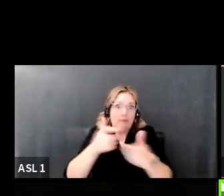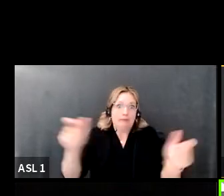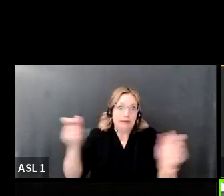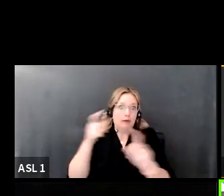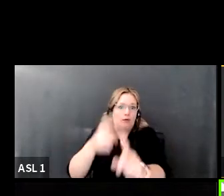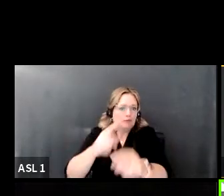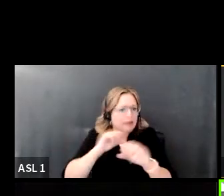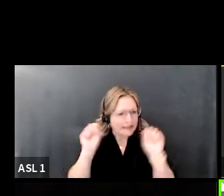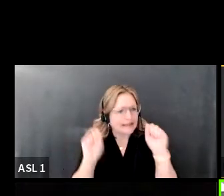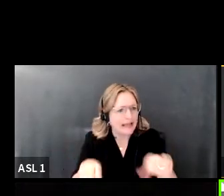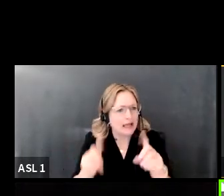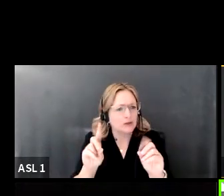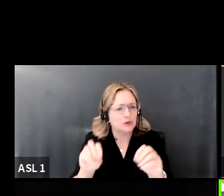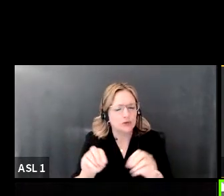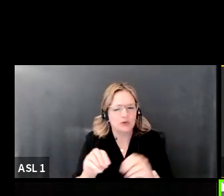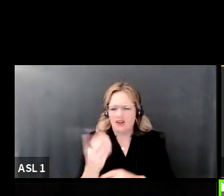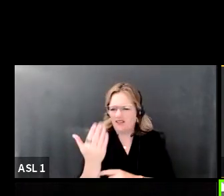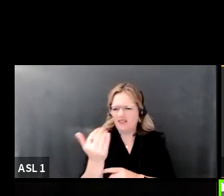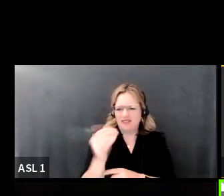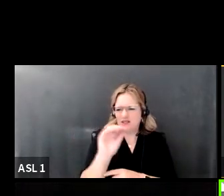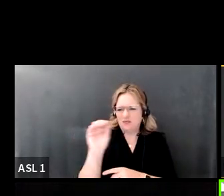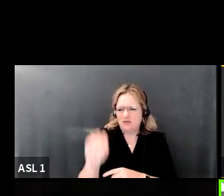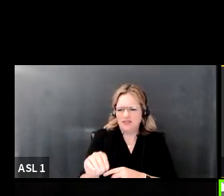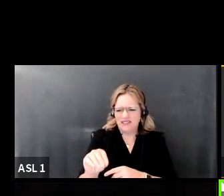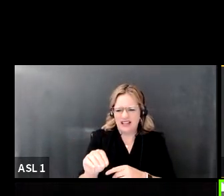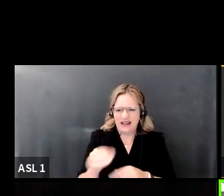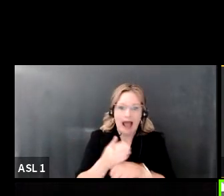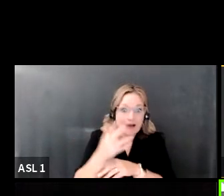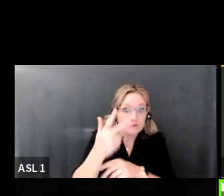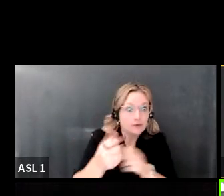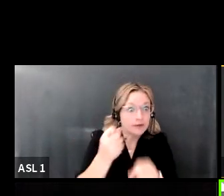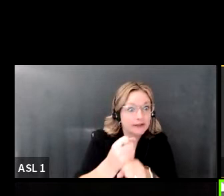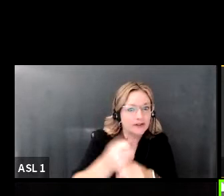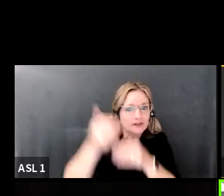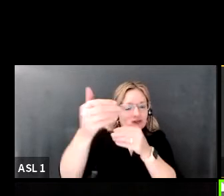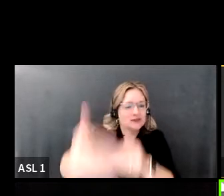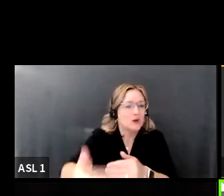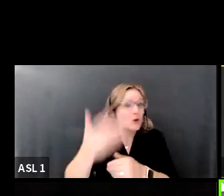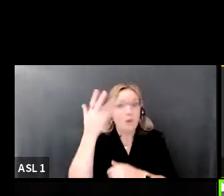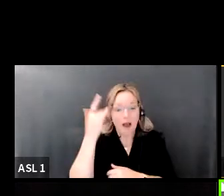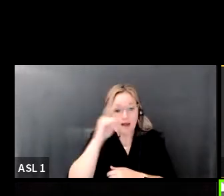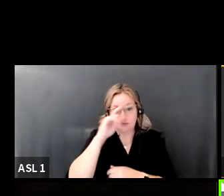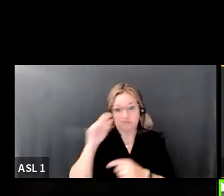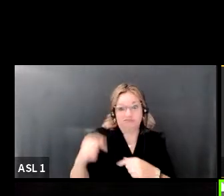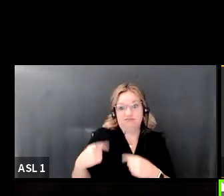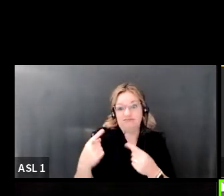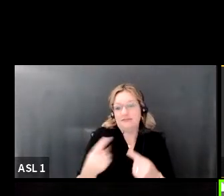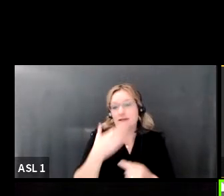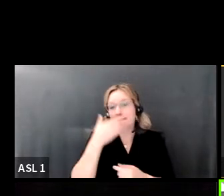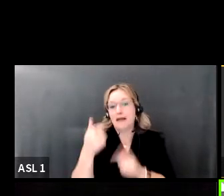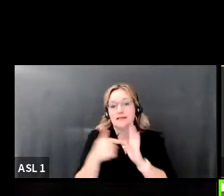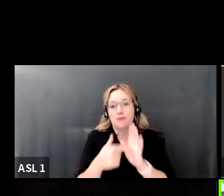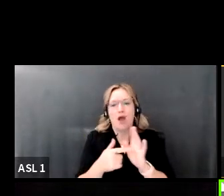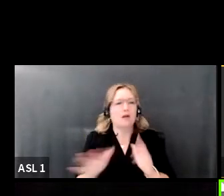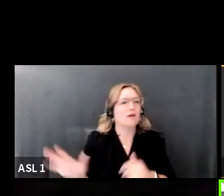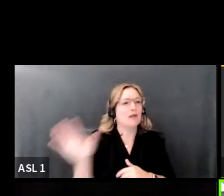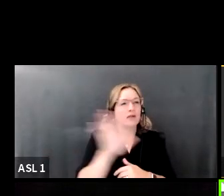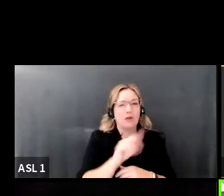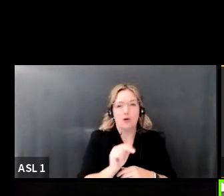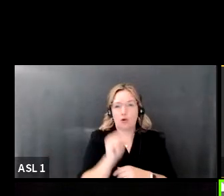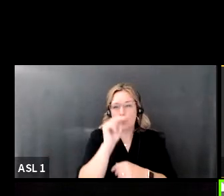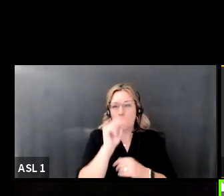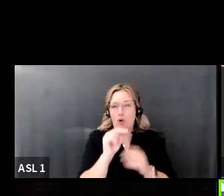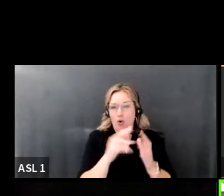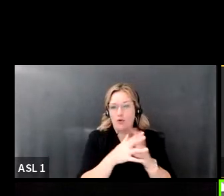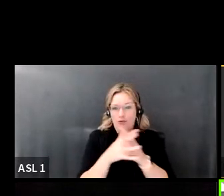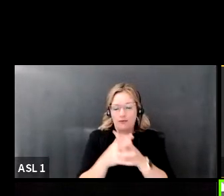doable why fifteen percent after three years because that's as high as we've seen the best model in north america the cahoots model get